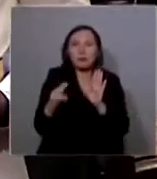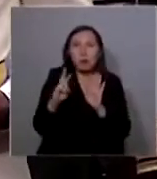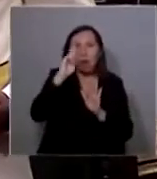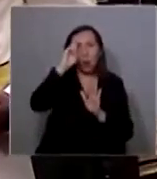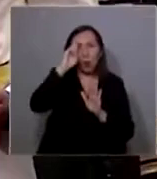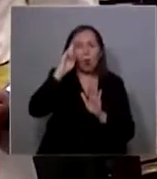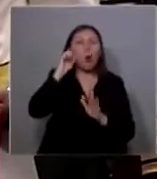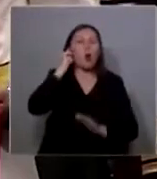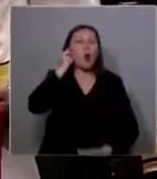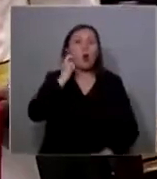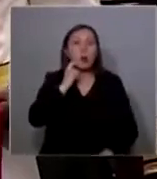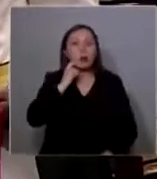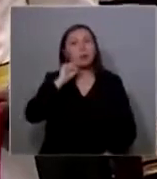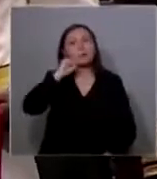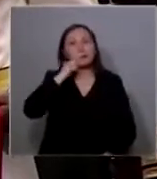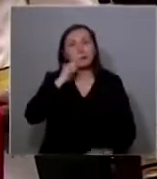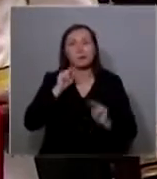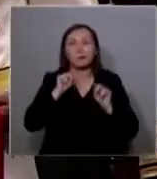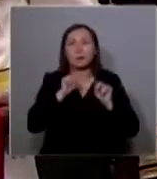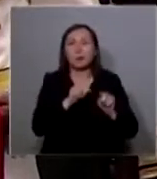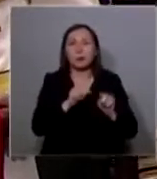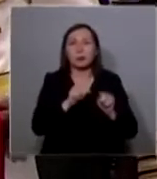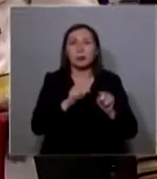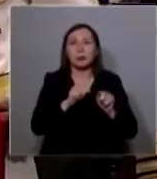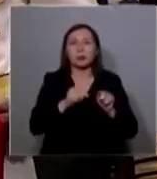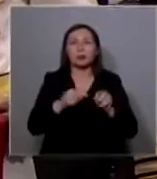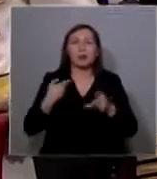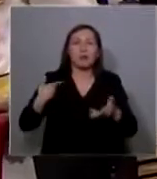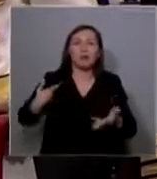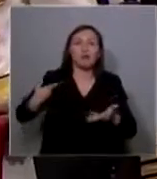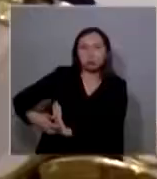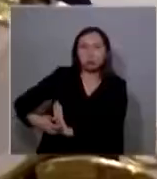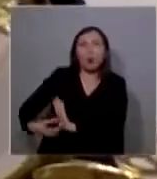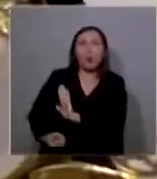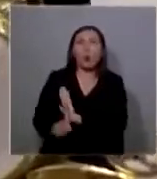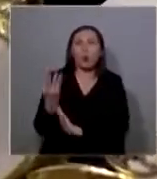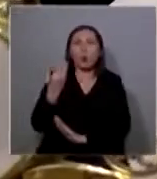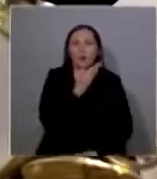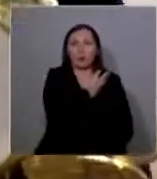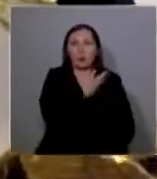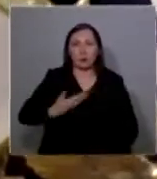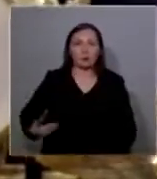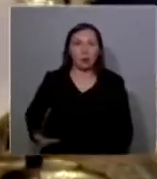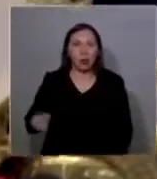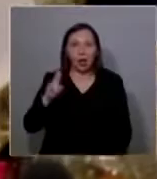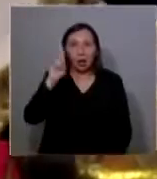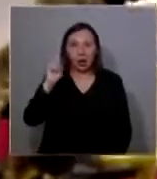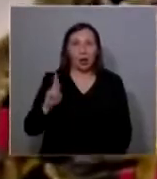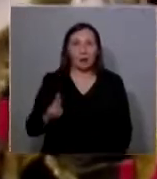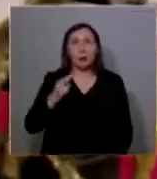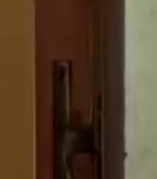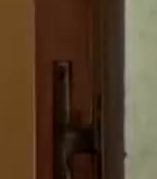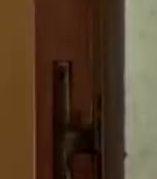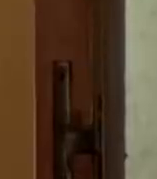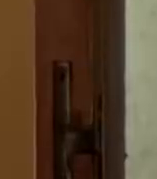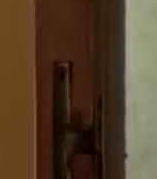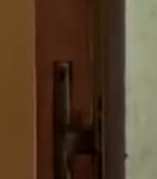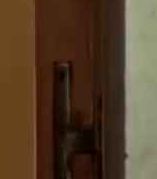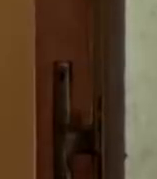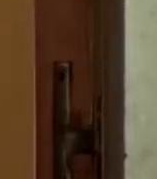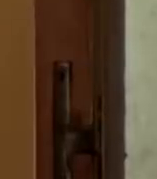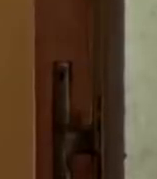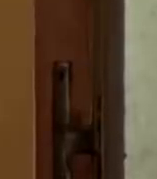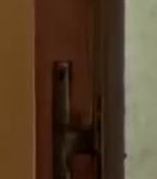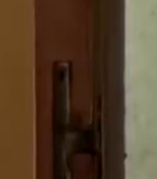Boric addressed immigration, climate change, and economic inclusion, a key aspect of his platform.